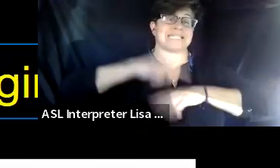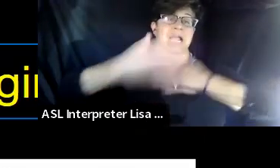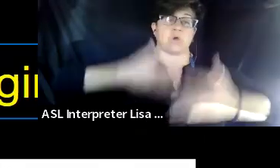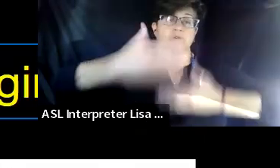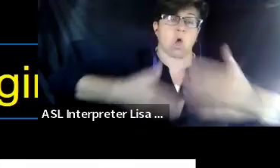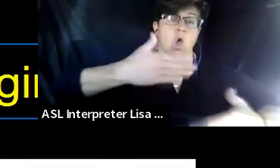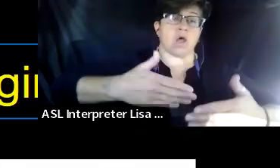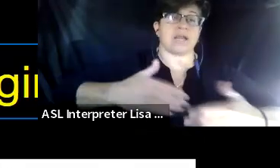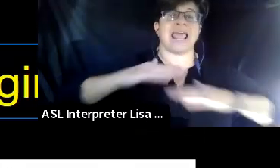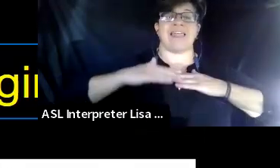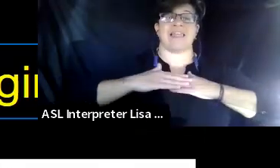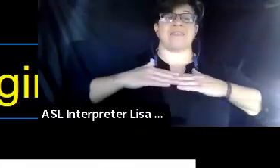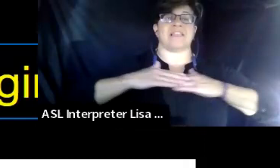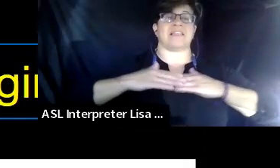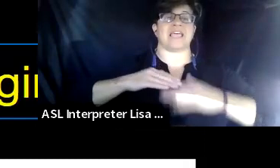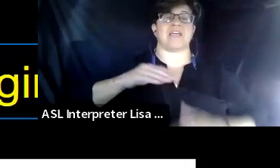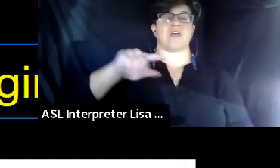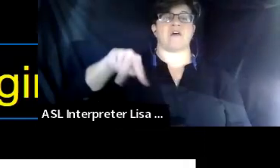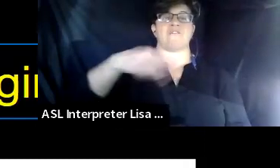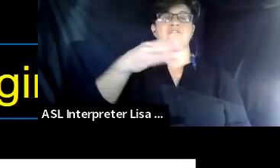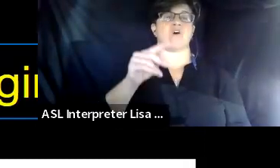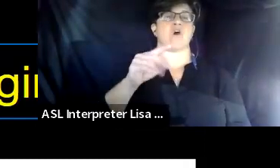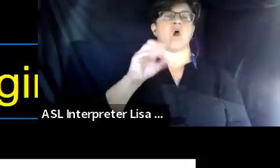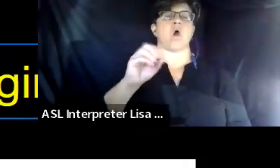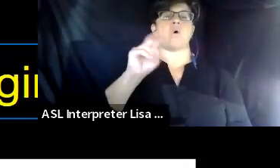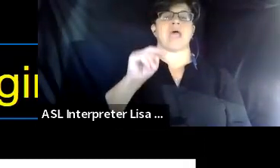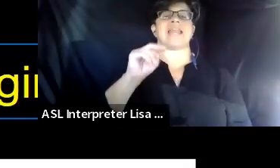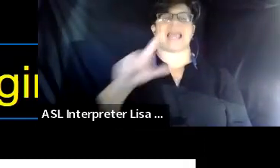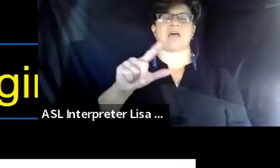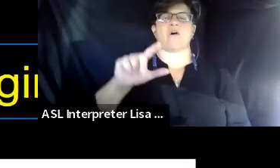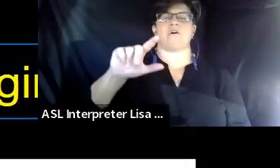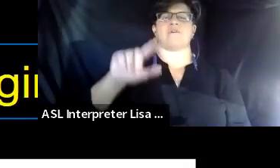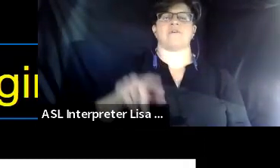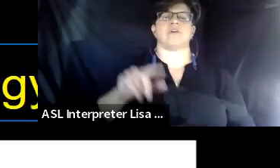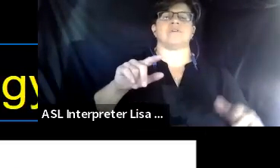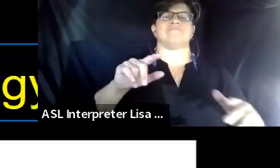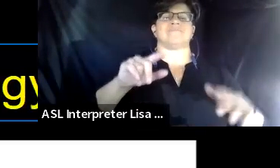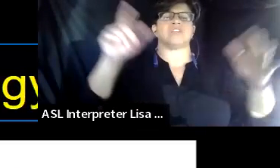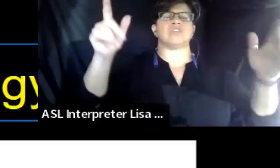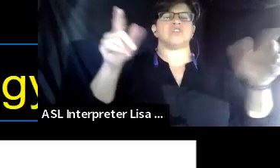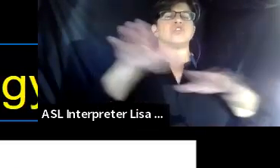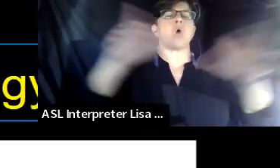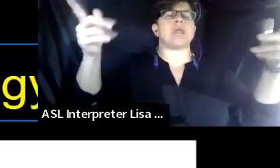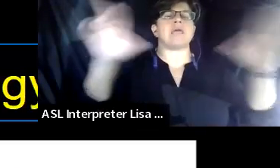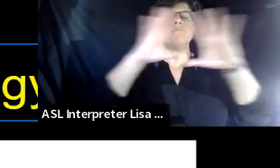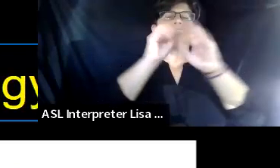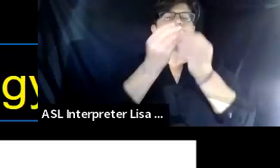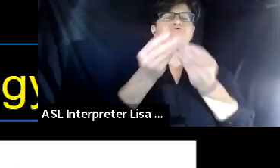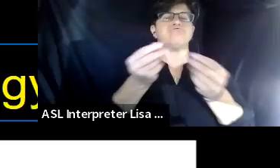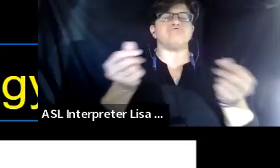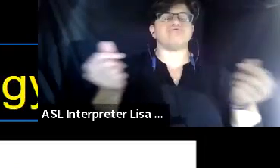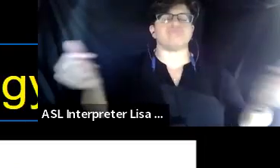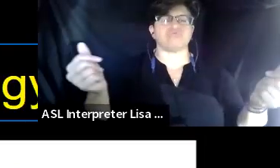layer of photoreceptor nuclei, the ONL as it's called, slowly thins, and This is further supported by histological